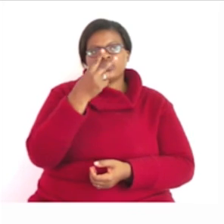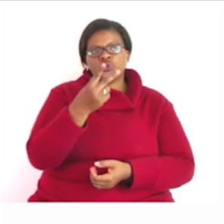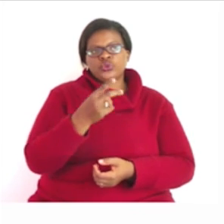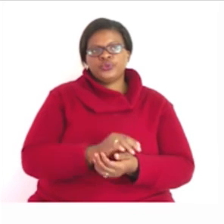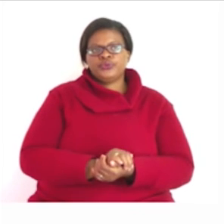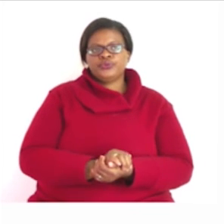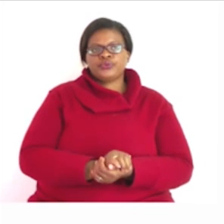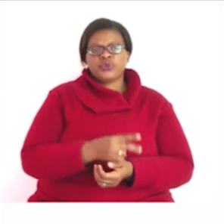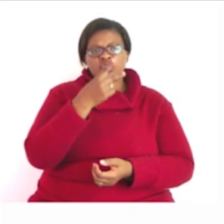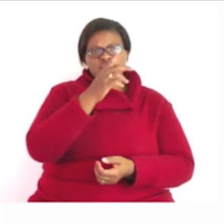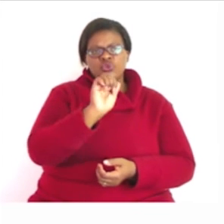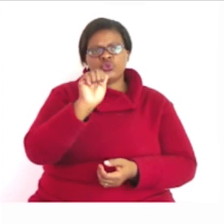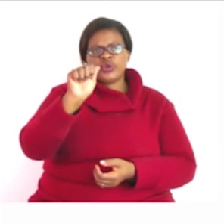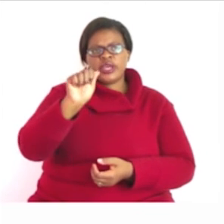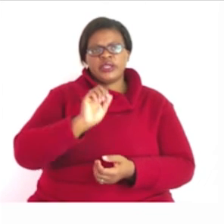2A.